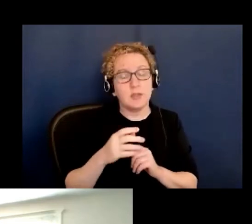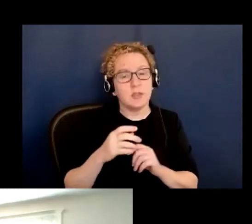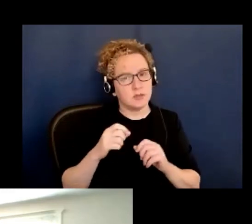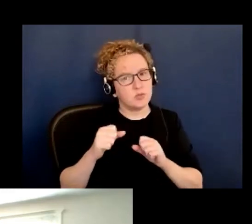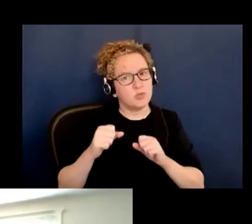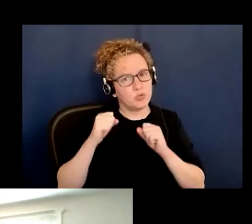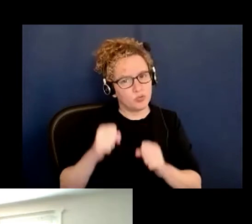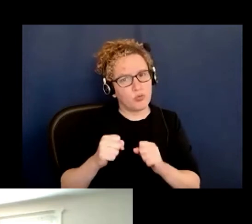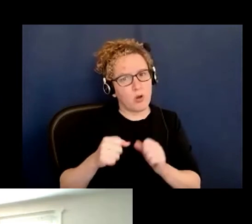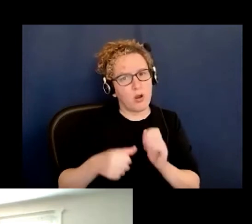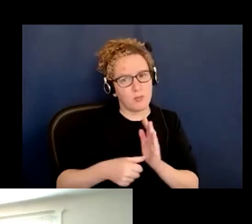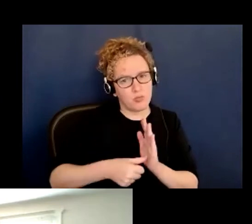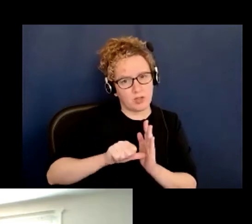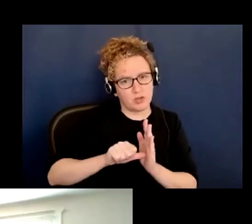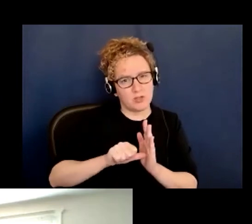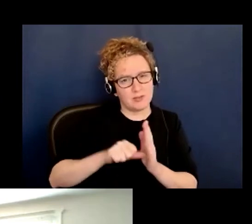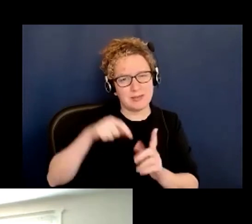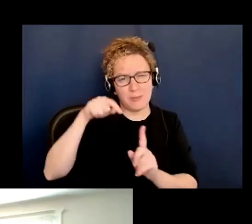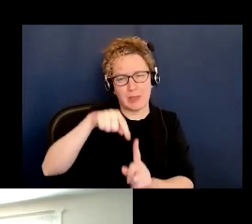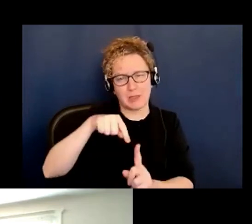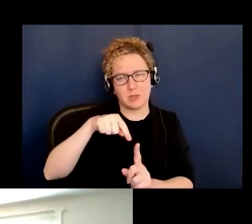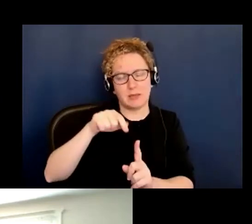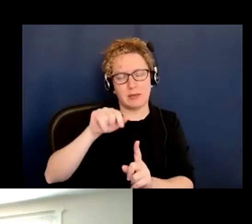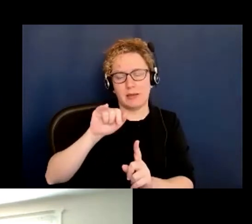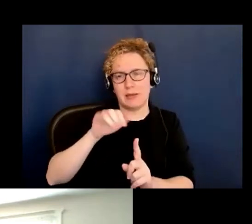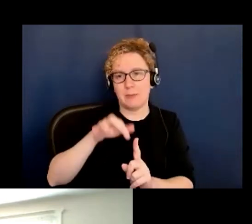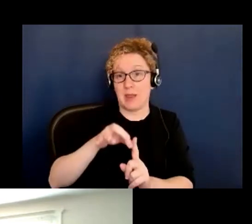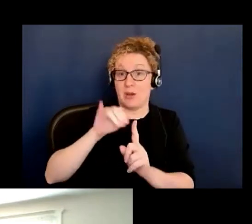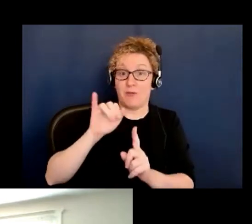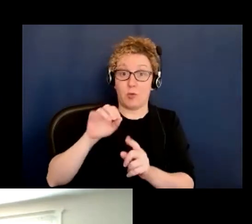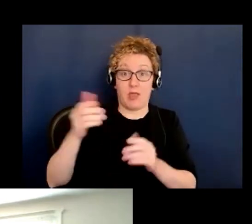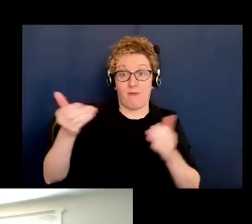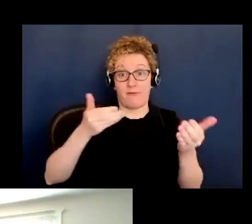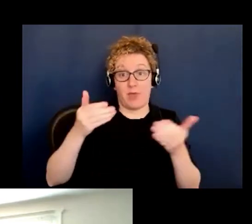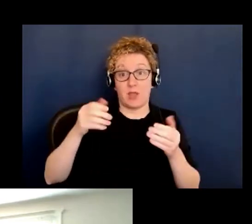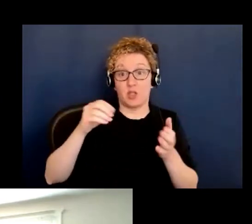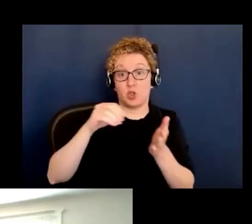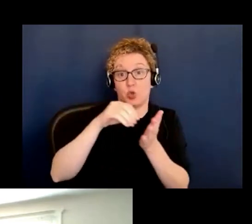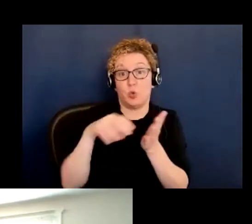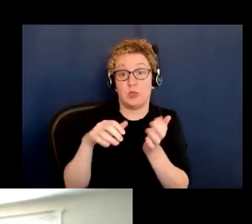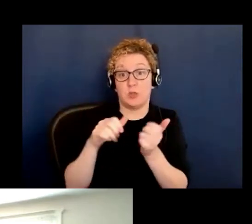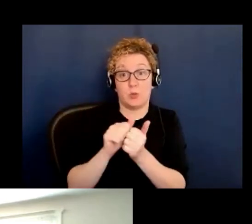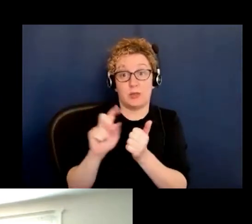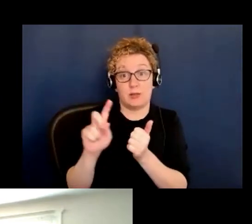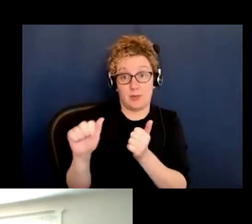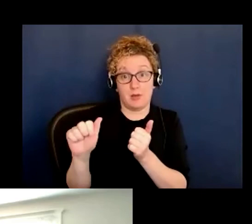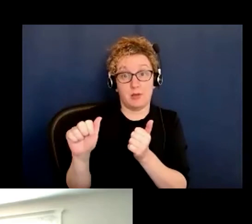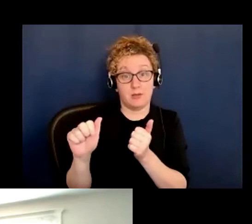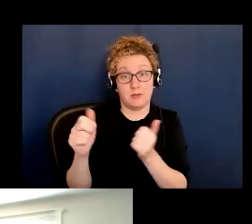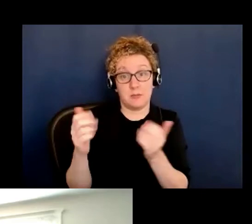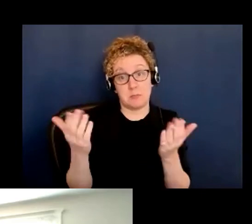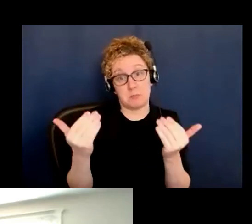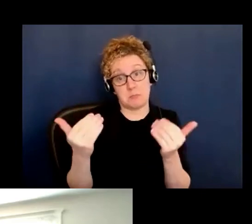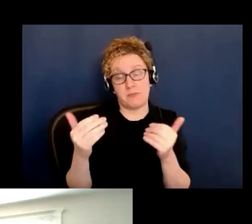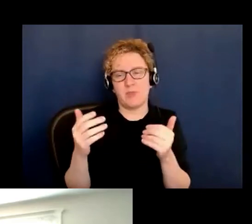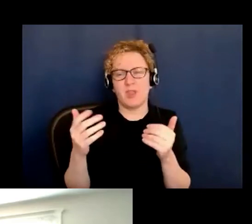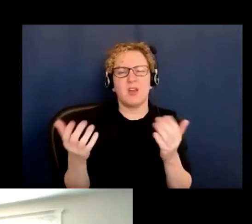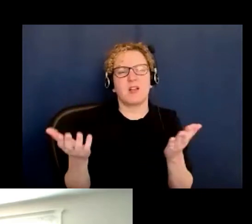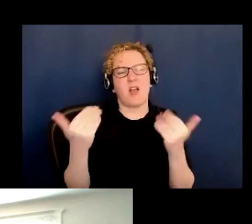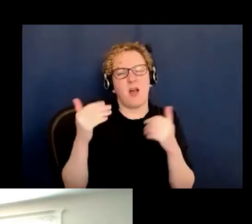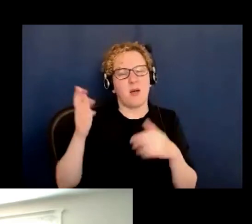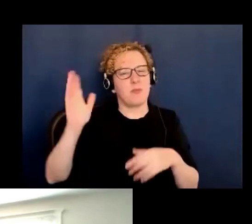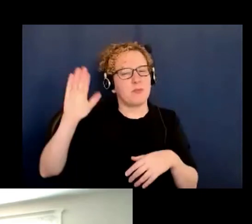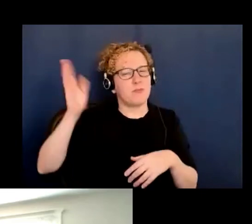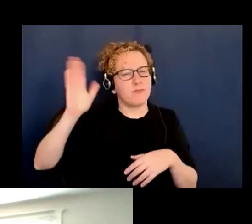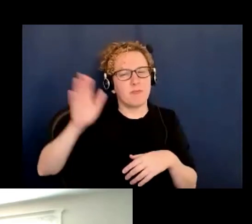impression, especially if you can invite some students with disabilities to come talk about what